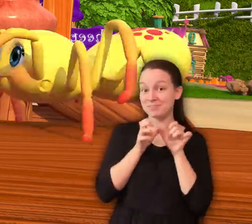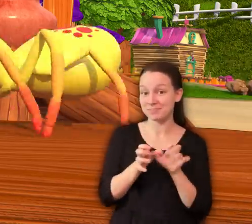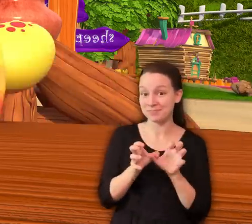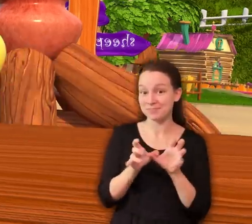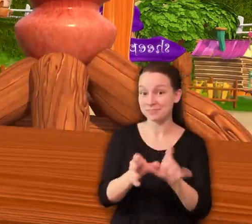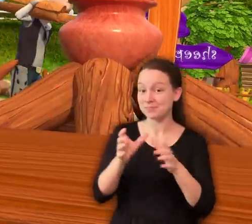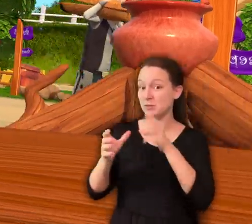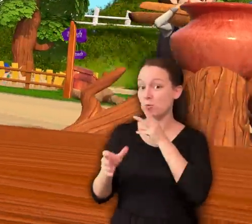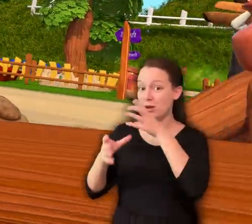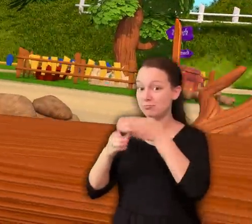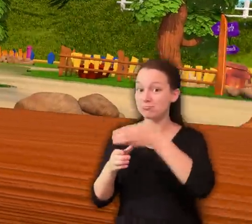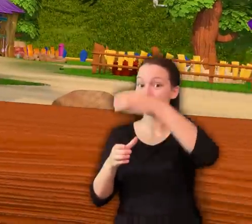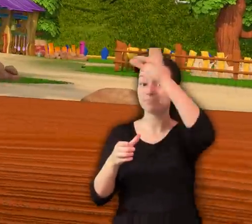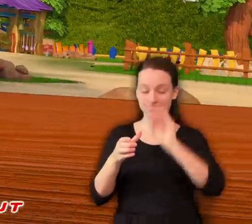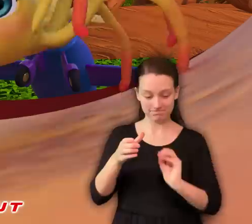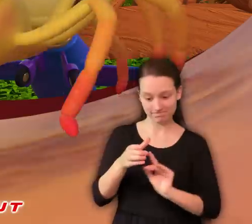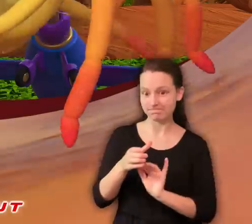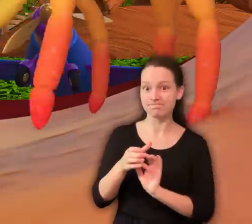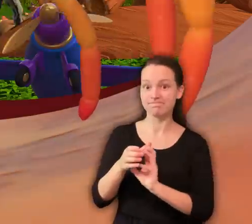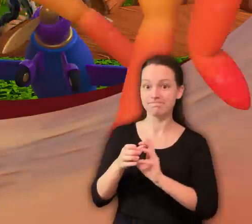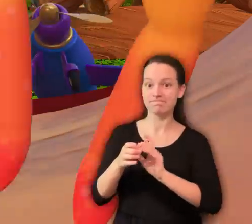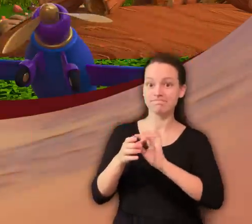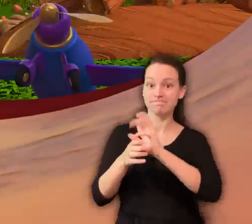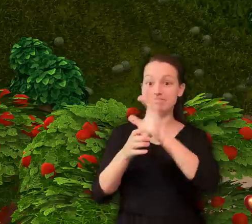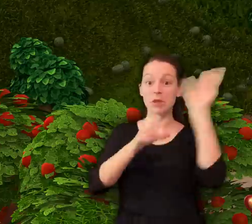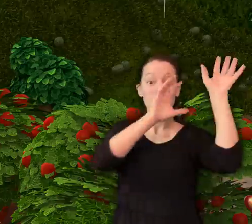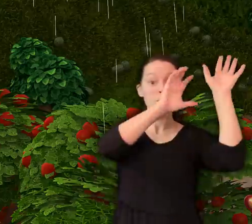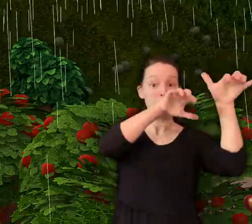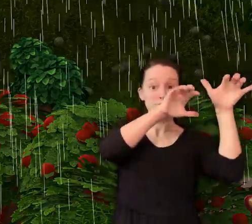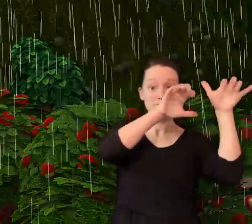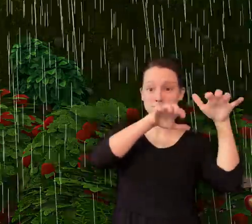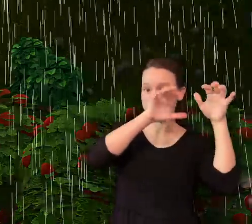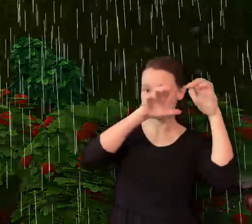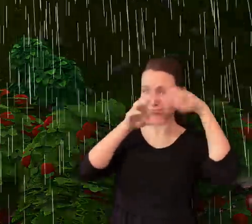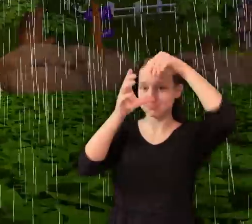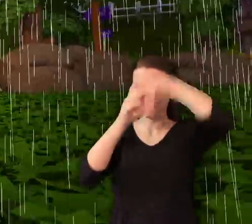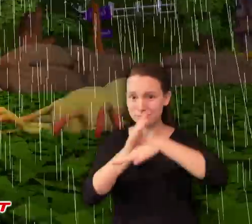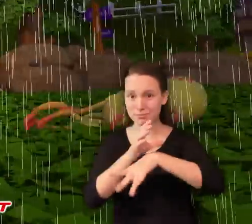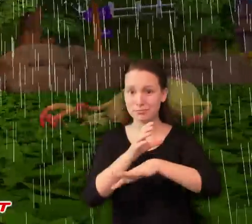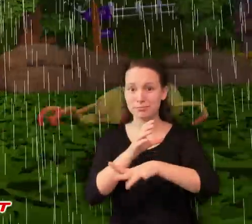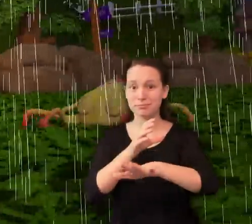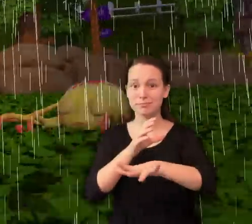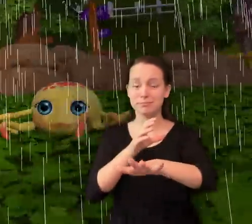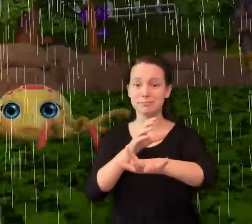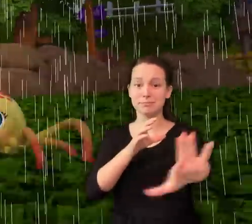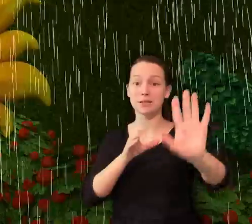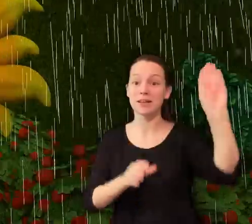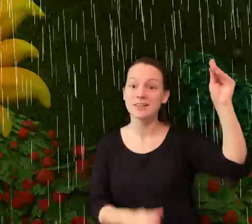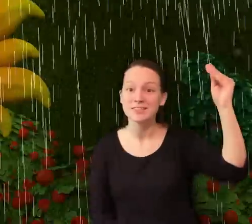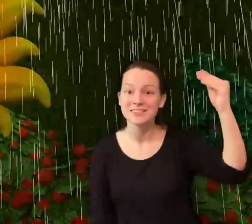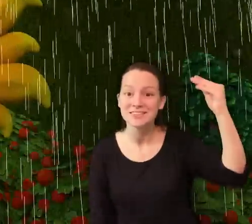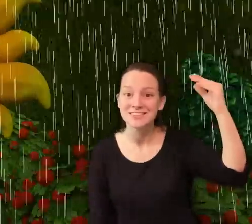incy Wincy Spider climbed up the water spout down came the rain and washed the spider out